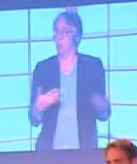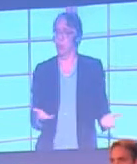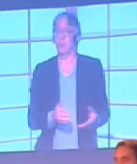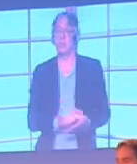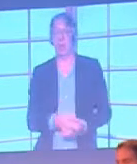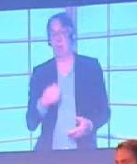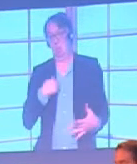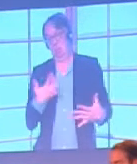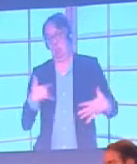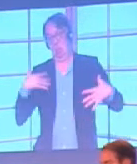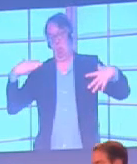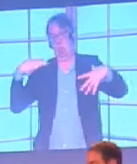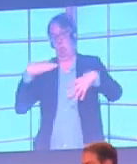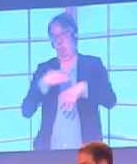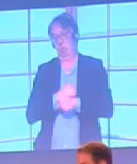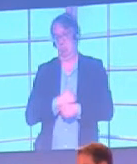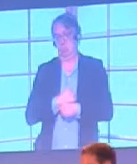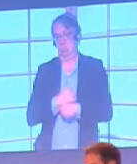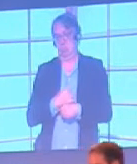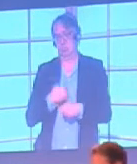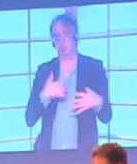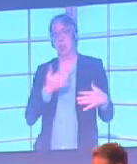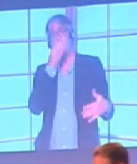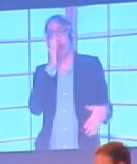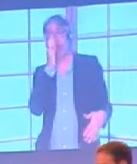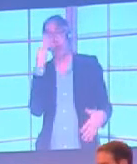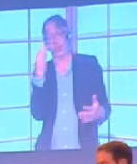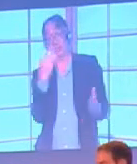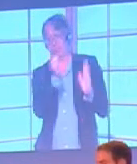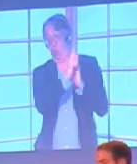extract. In a very also